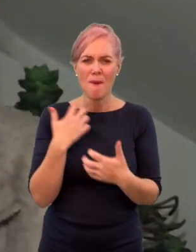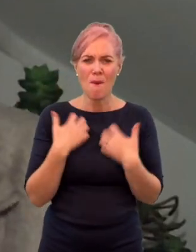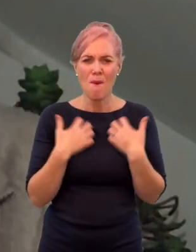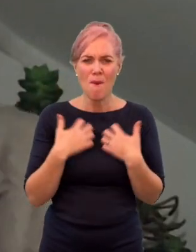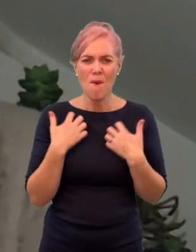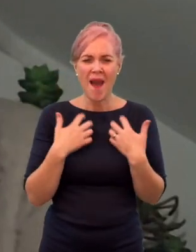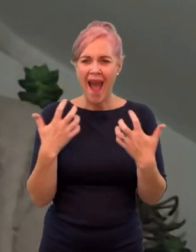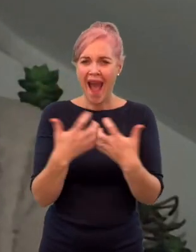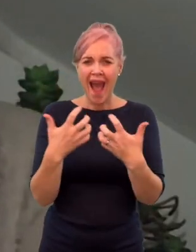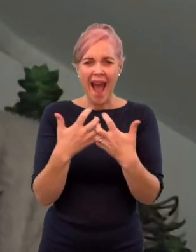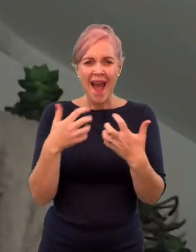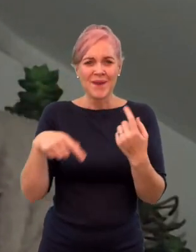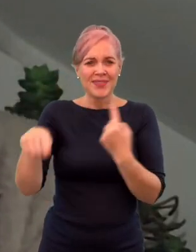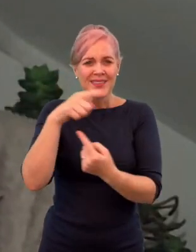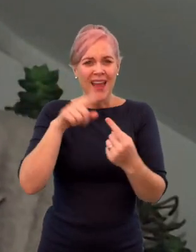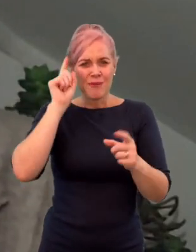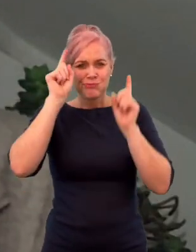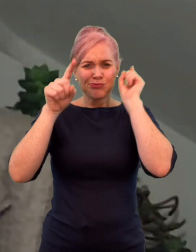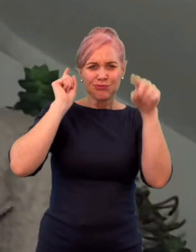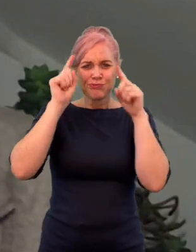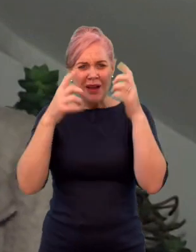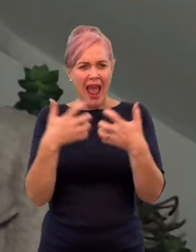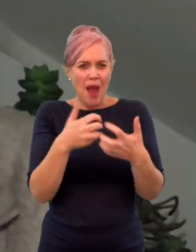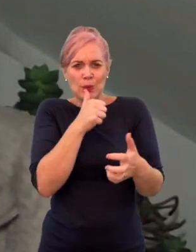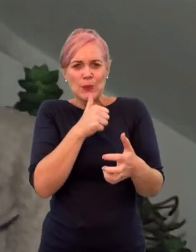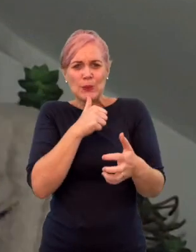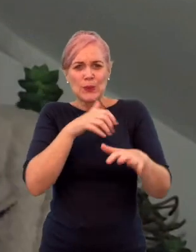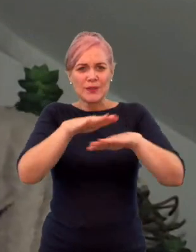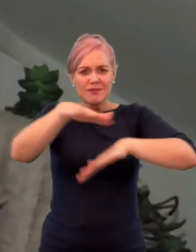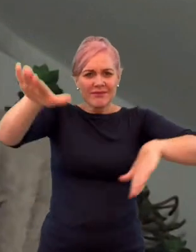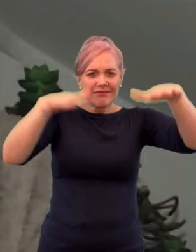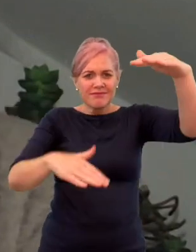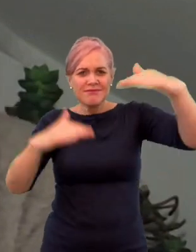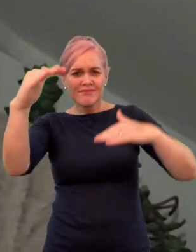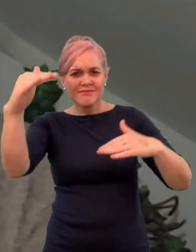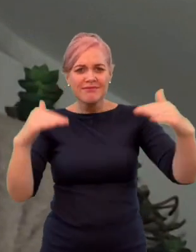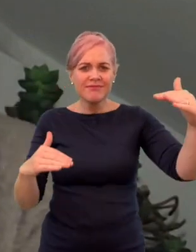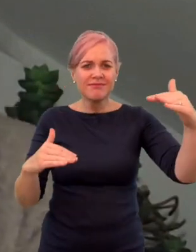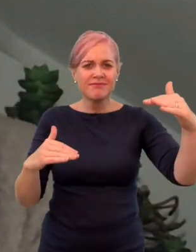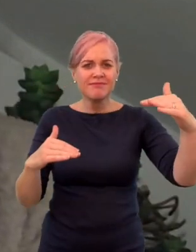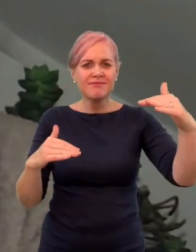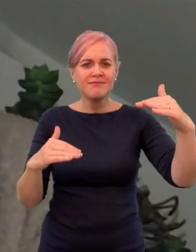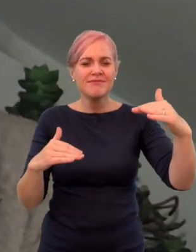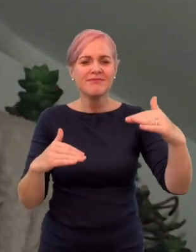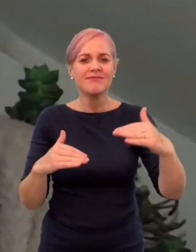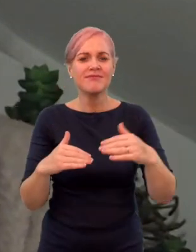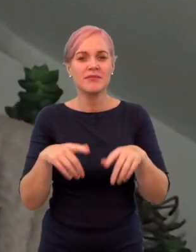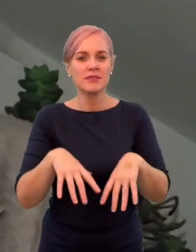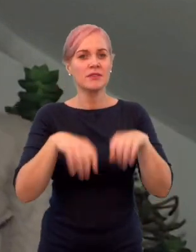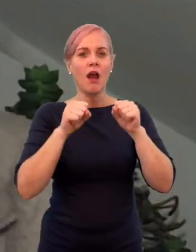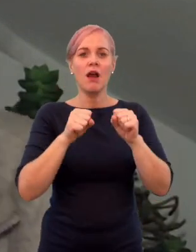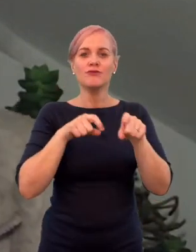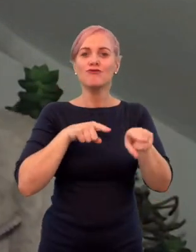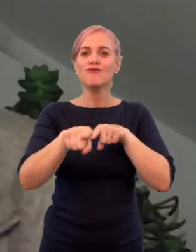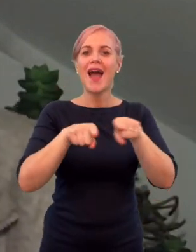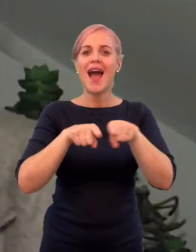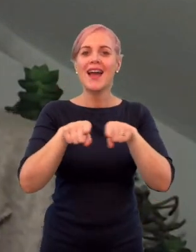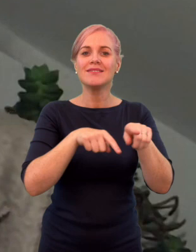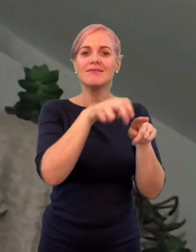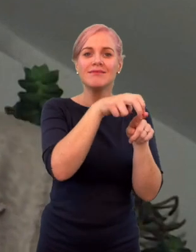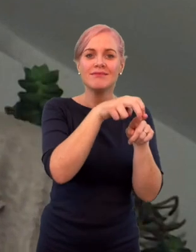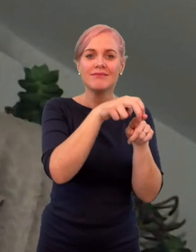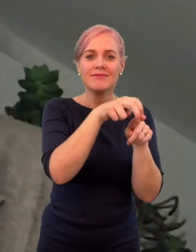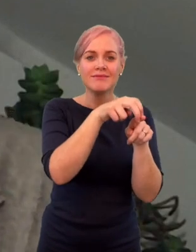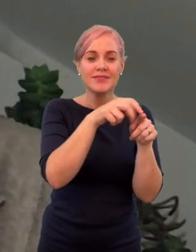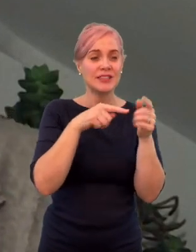movement. I'm always really excited by movement, but I think they've managed to be quite inventive in the way they're using it. It sort of becomes a starting block for some of the races.